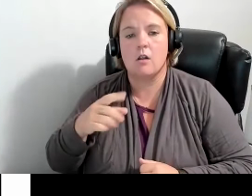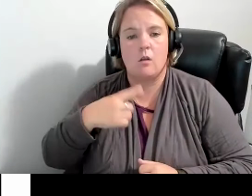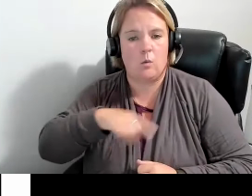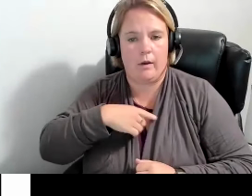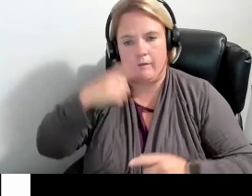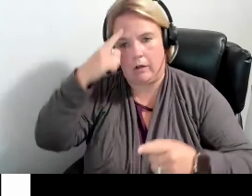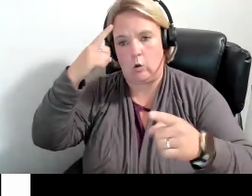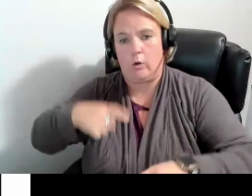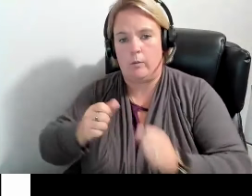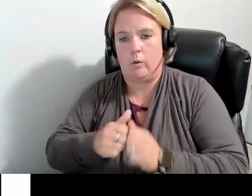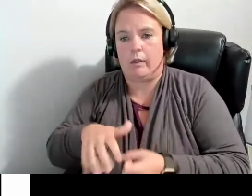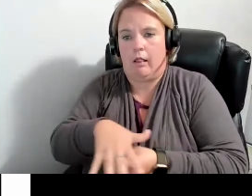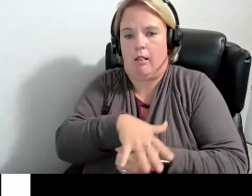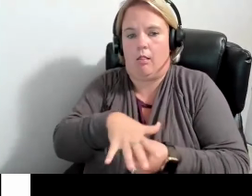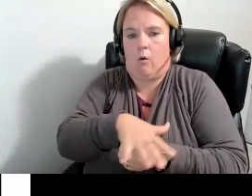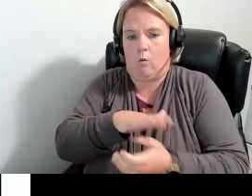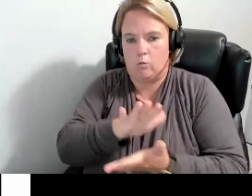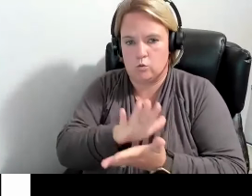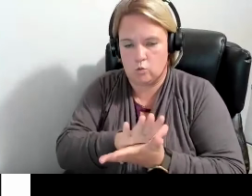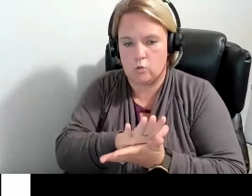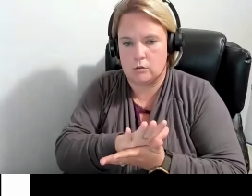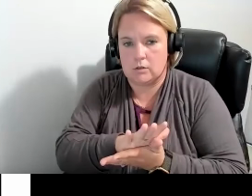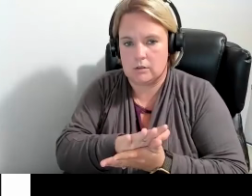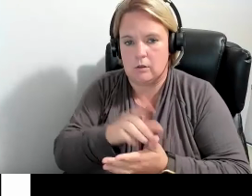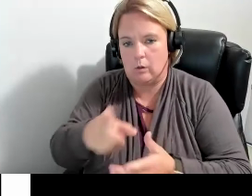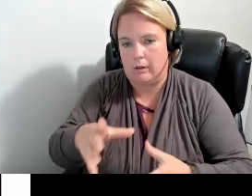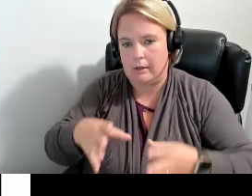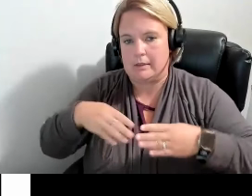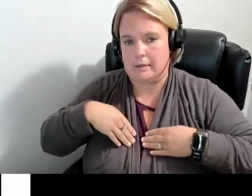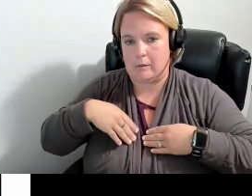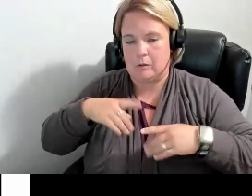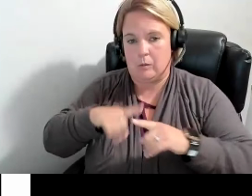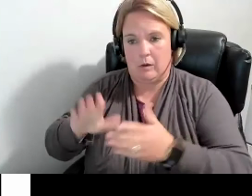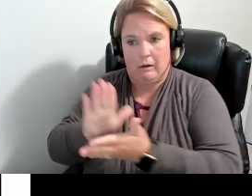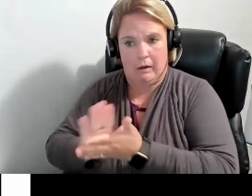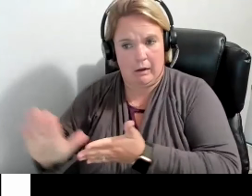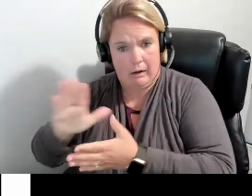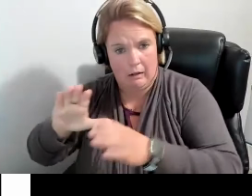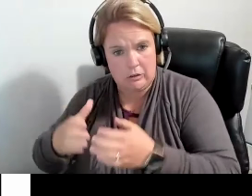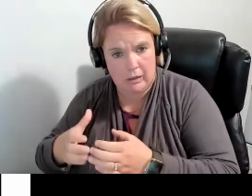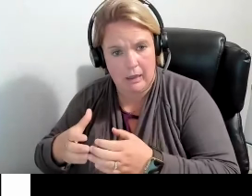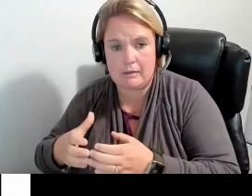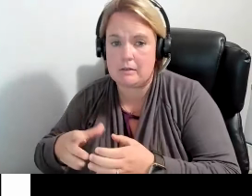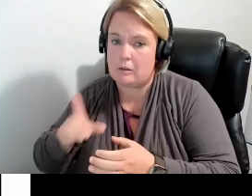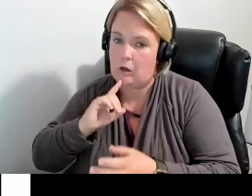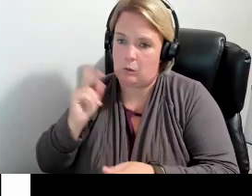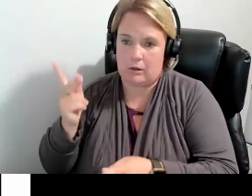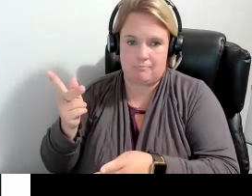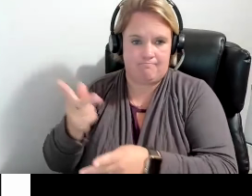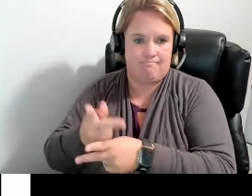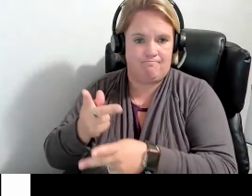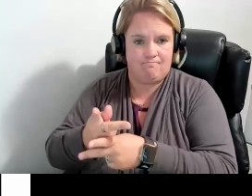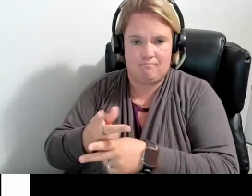know, kind of these local agreements with other schools of what they'll accept. But being a college class, it really just takes care of a lot of